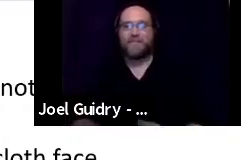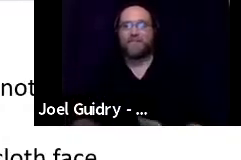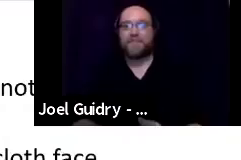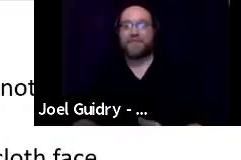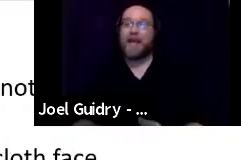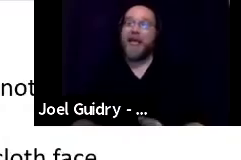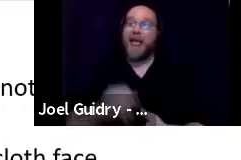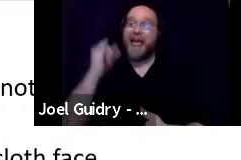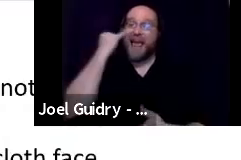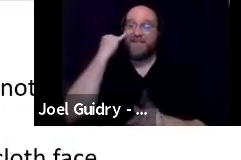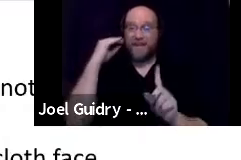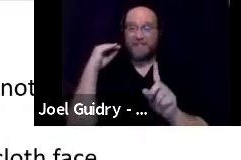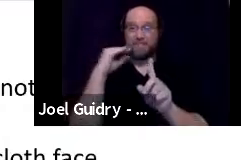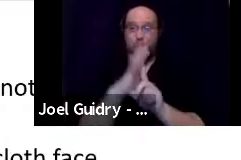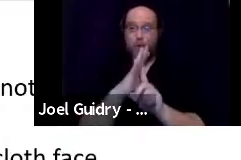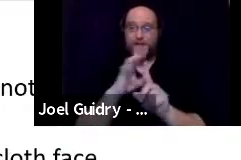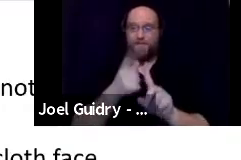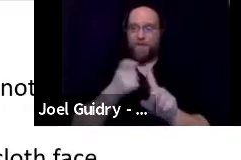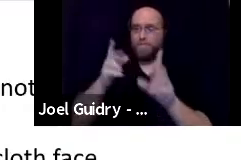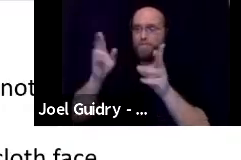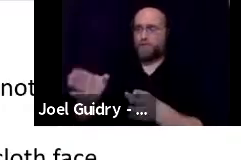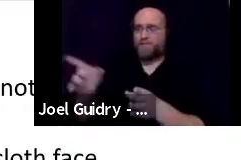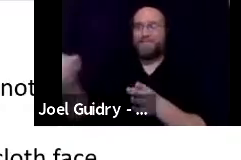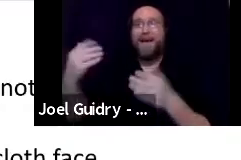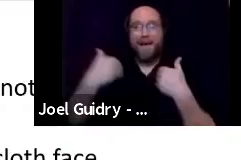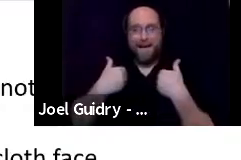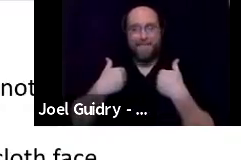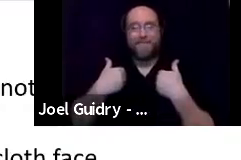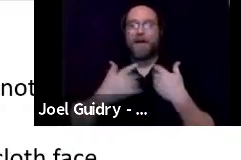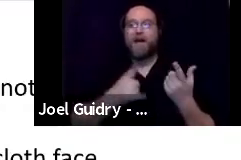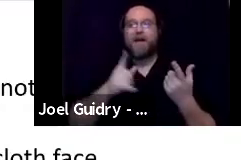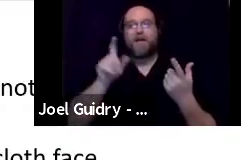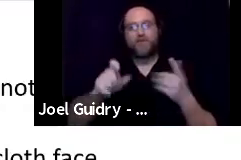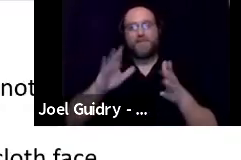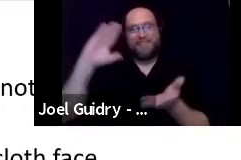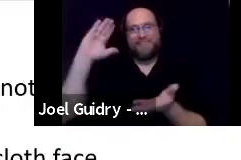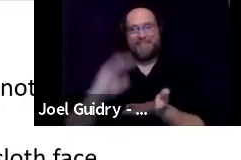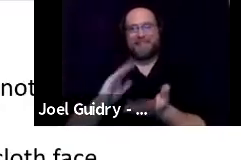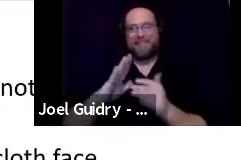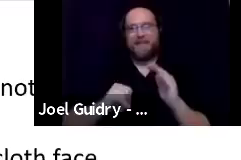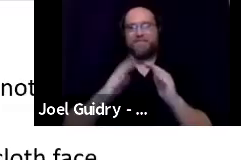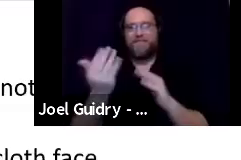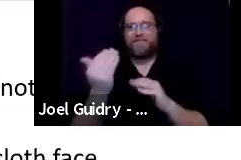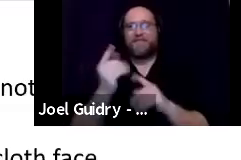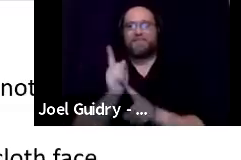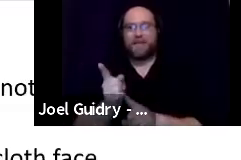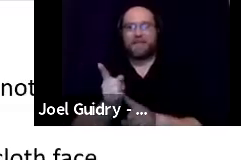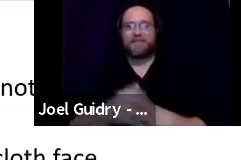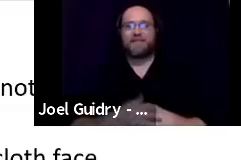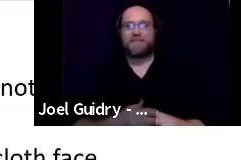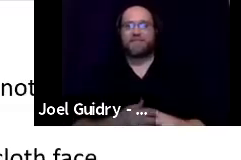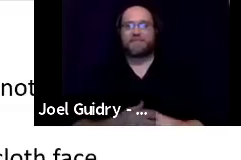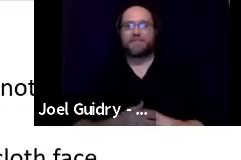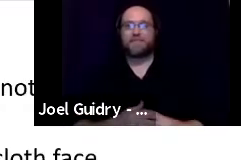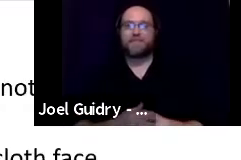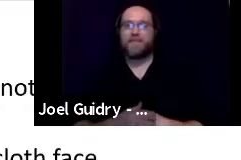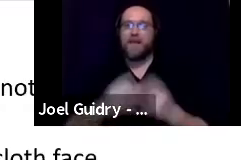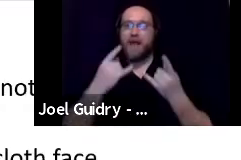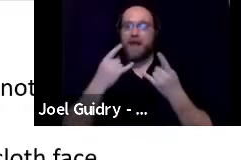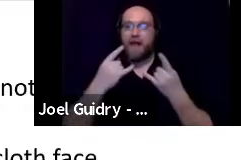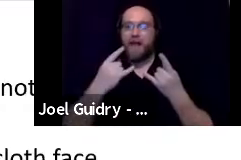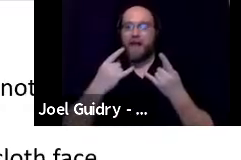than 15 minutes. And also mask wearing will happen where additional controls are